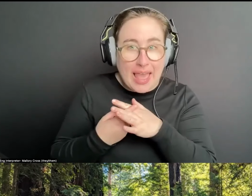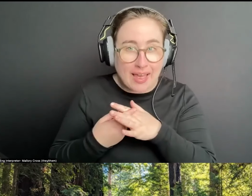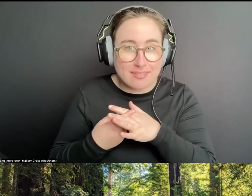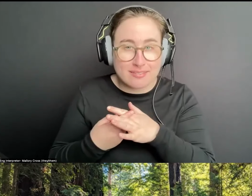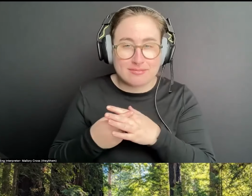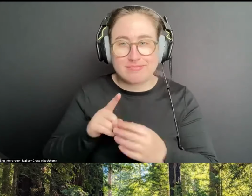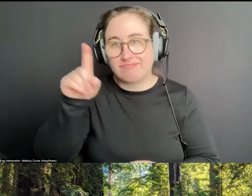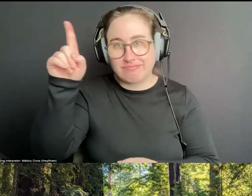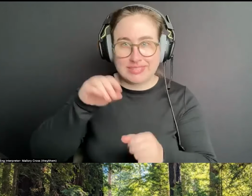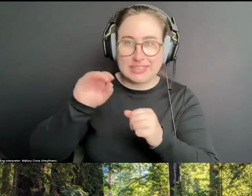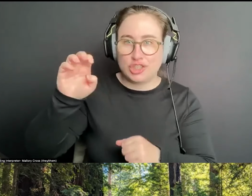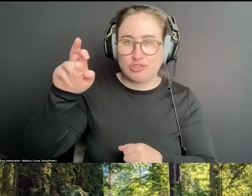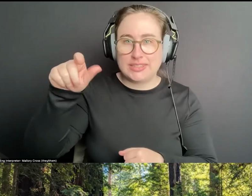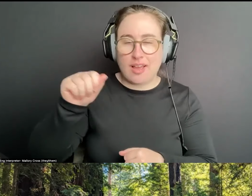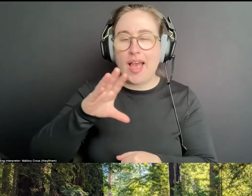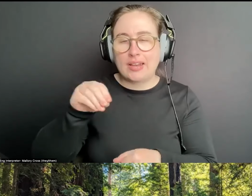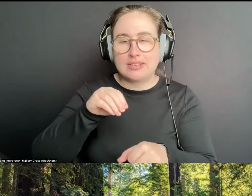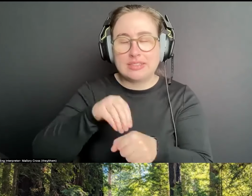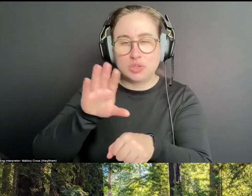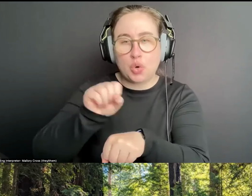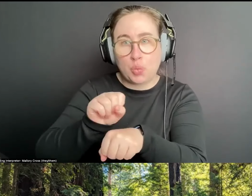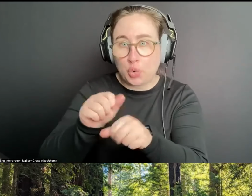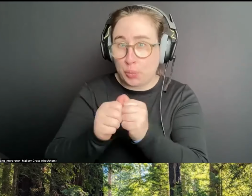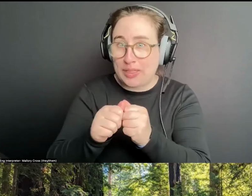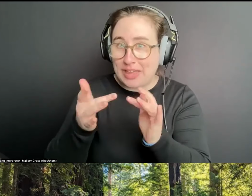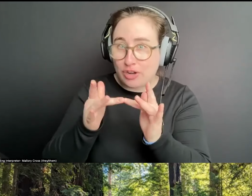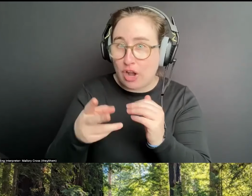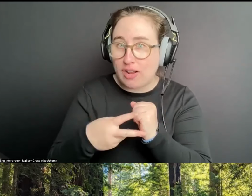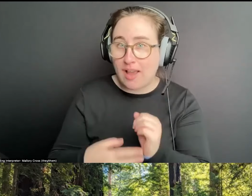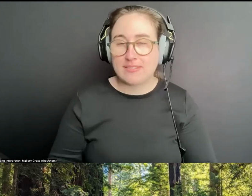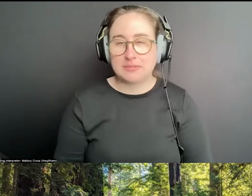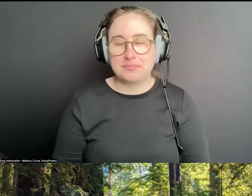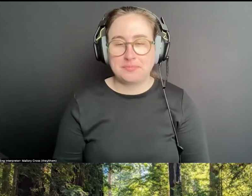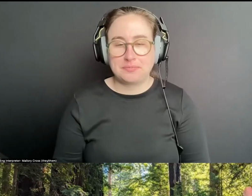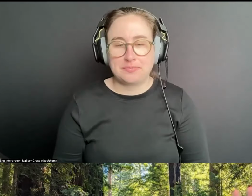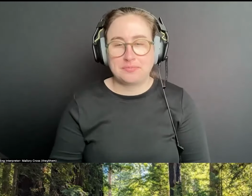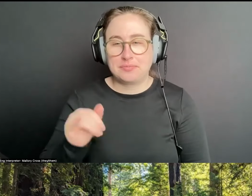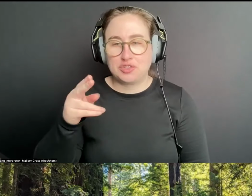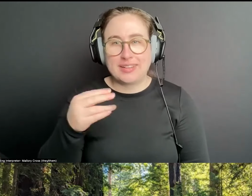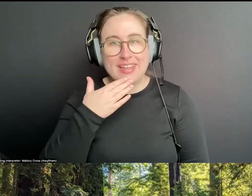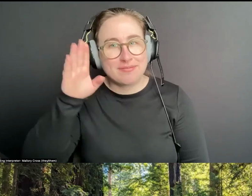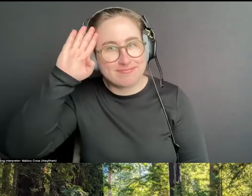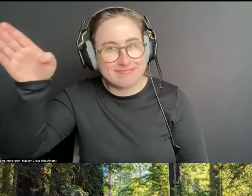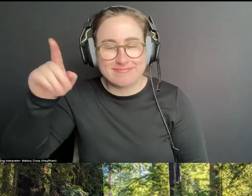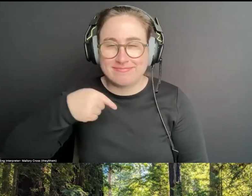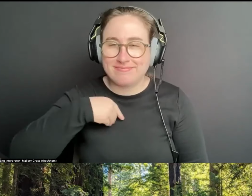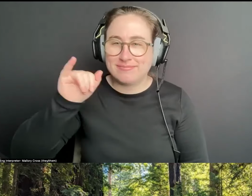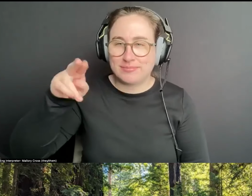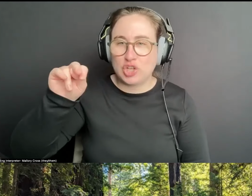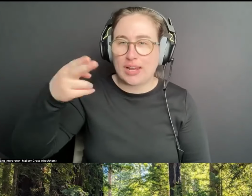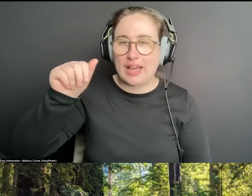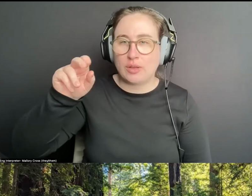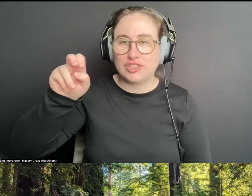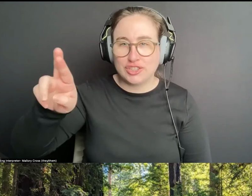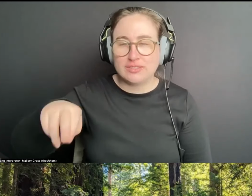in Eureka and with your work with the Internet Archive? Sure. Thanks, Mike. I'm John Hauser.